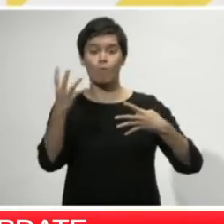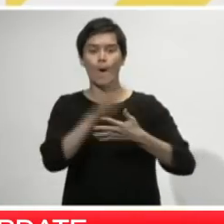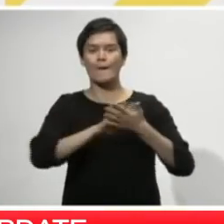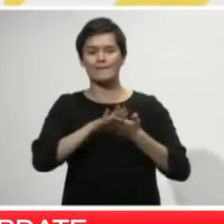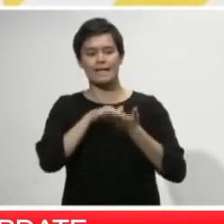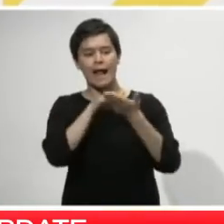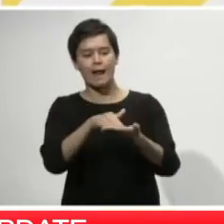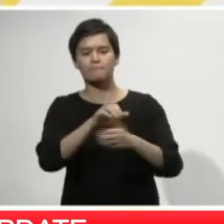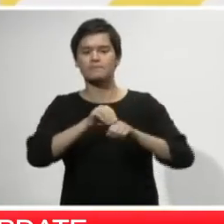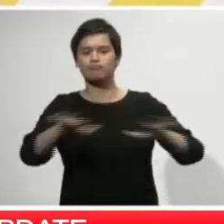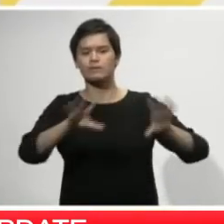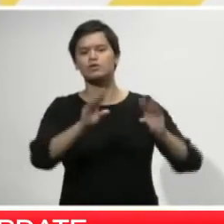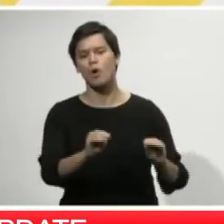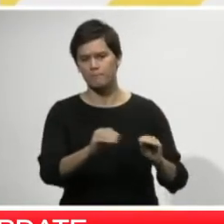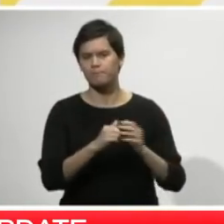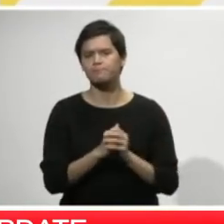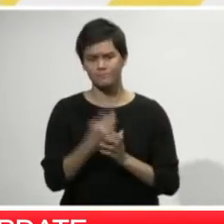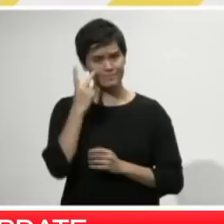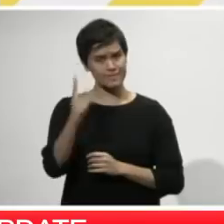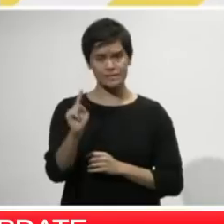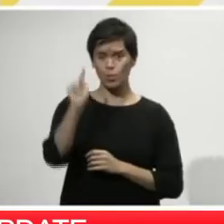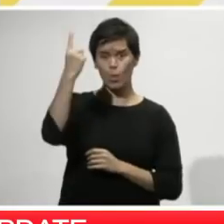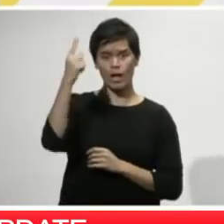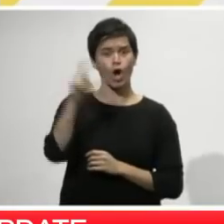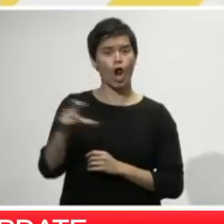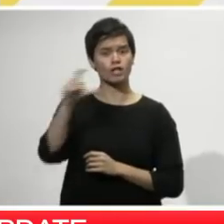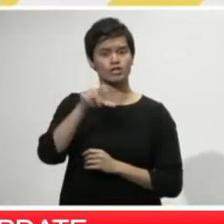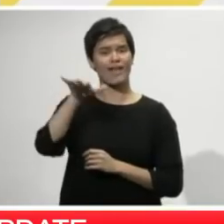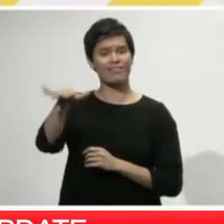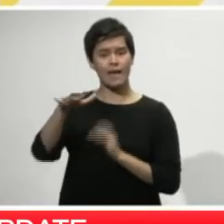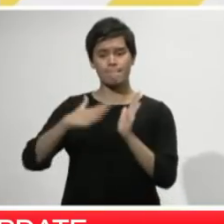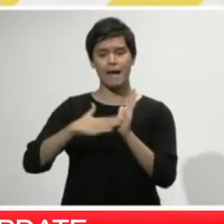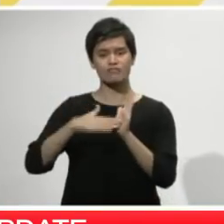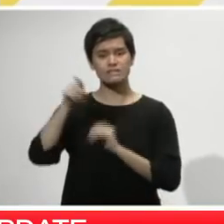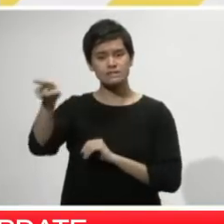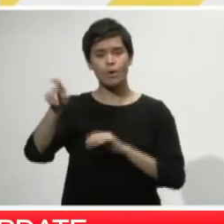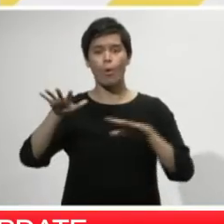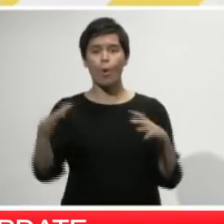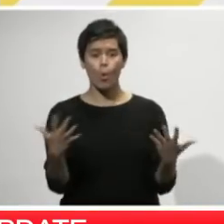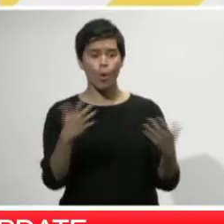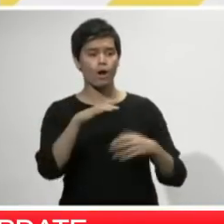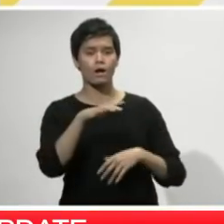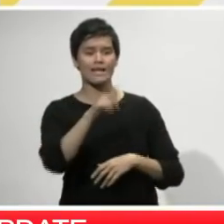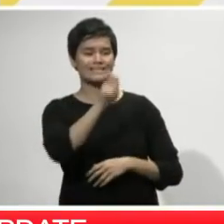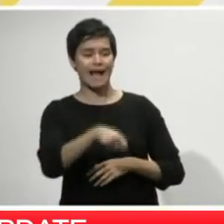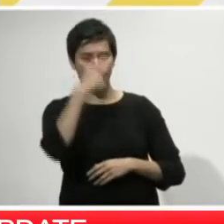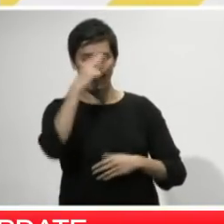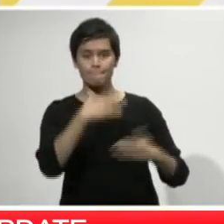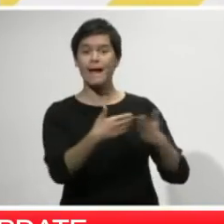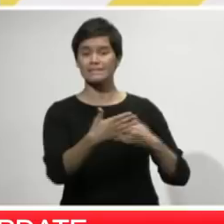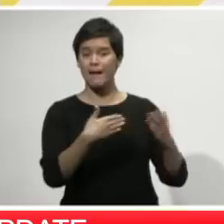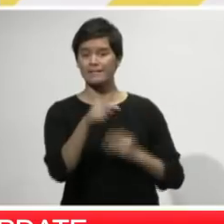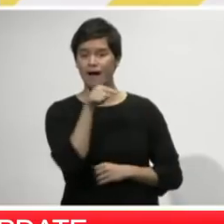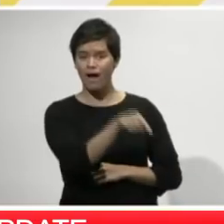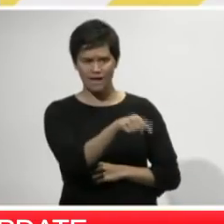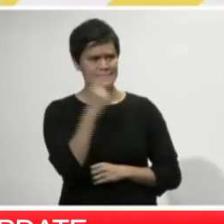The schooling community of Marist in Auckland, the community of Matamata, if we weren't at level 4, we could see